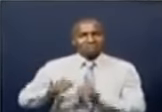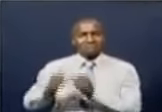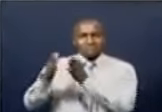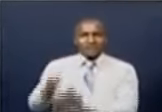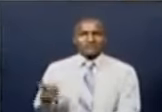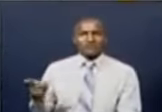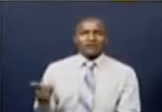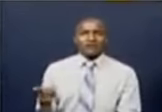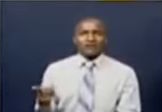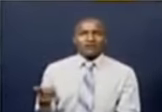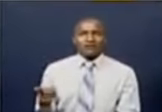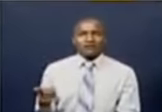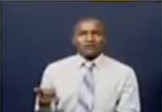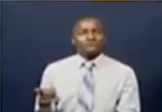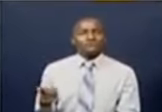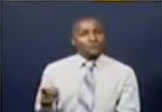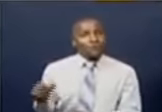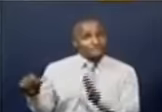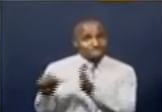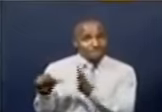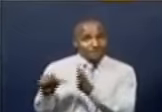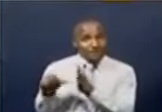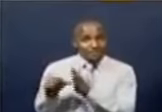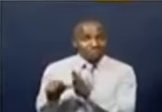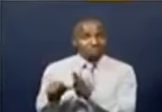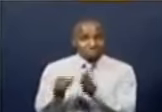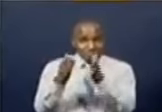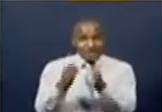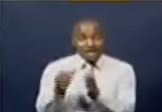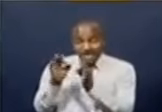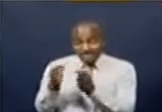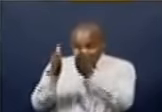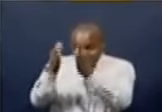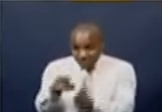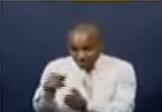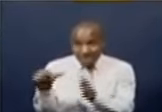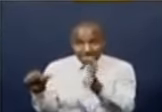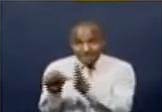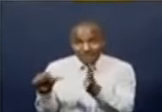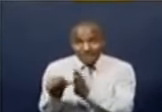you see, let's handle problems. If Hussein is responsible,